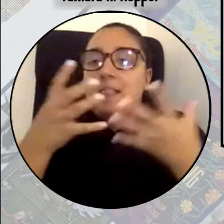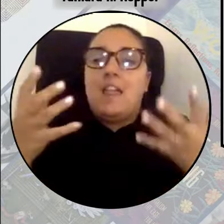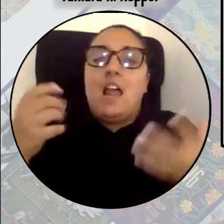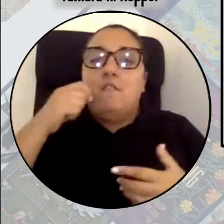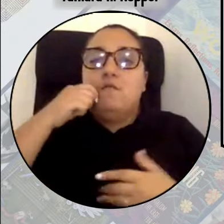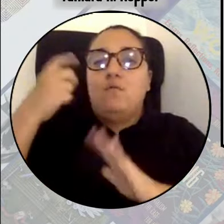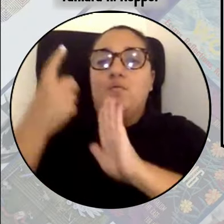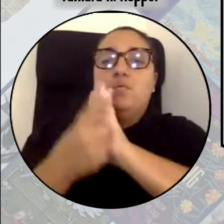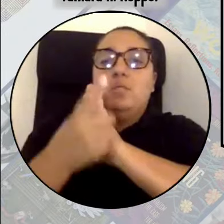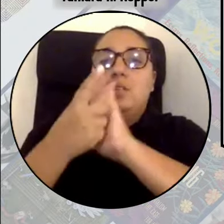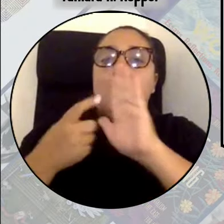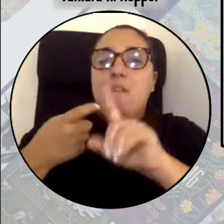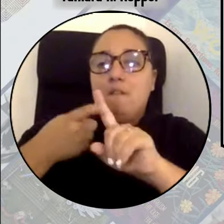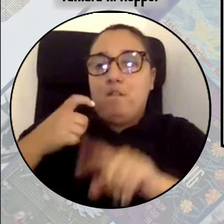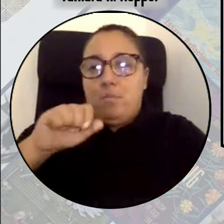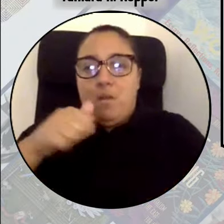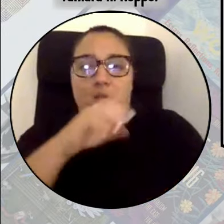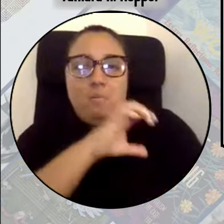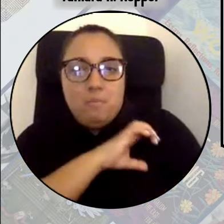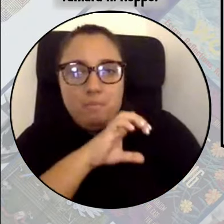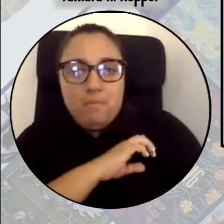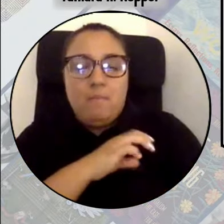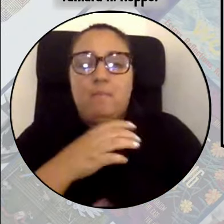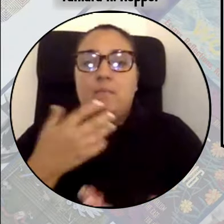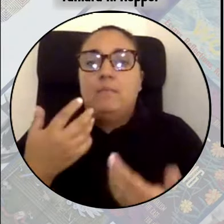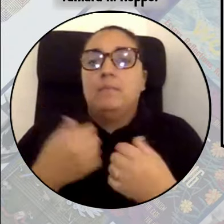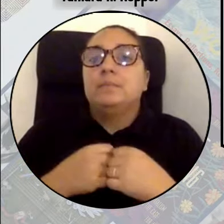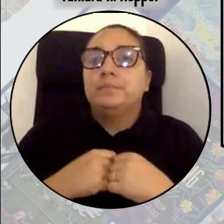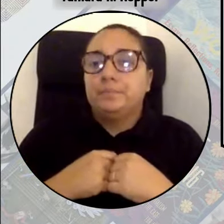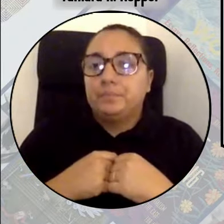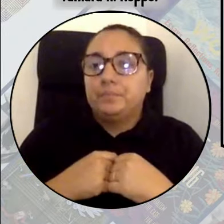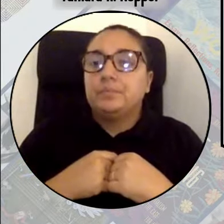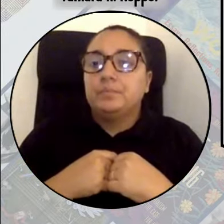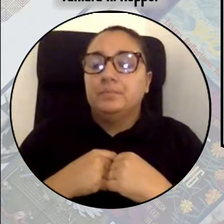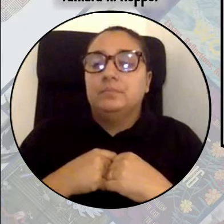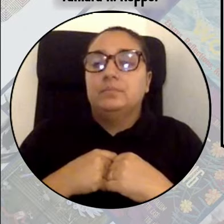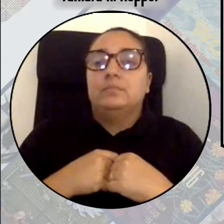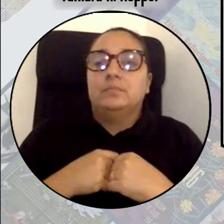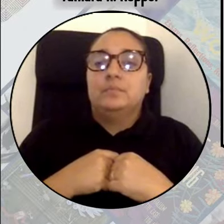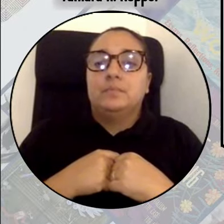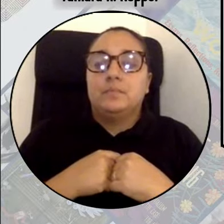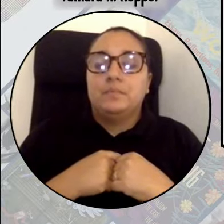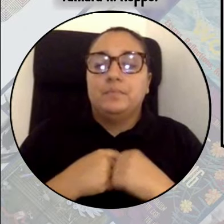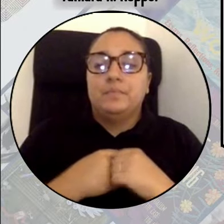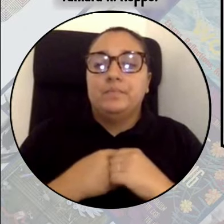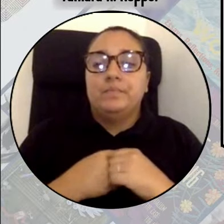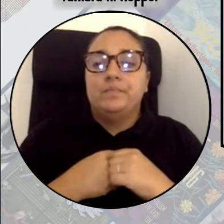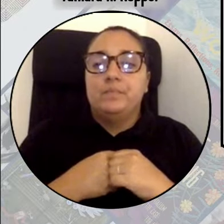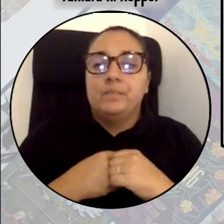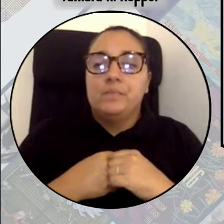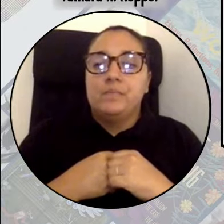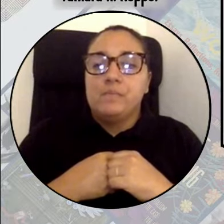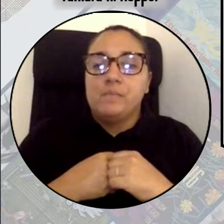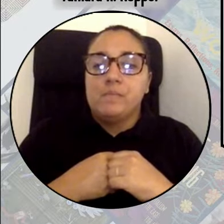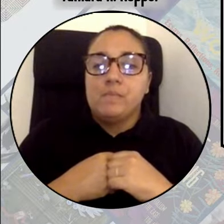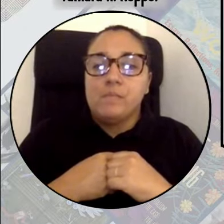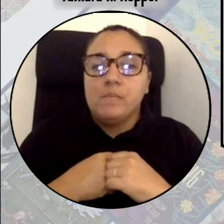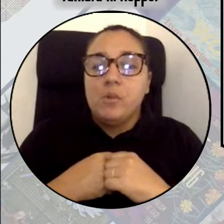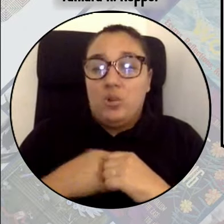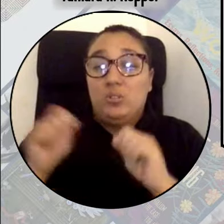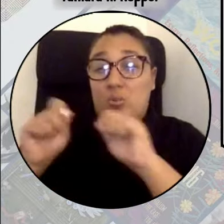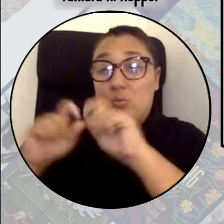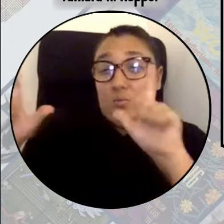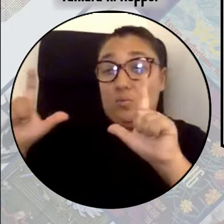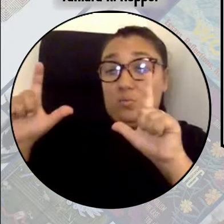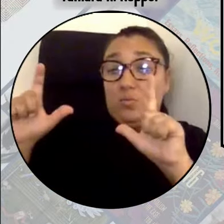and immigration enforcement and discrimination on the path there, okay? So these are all categories